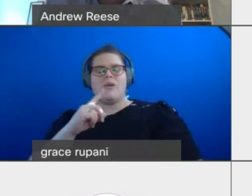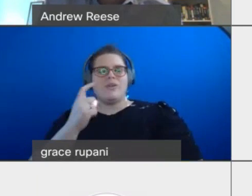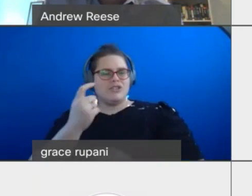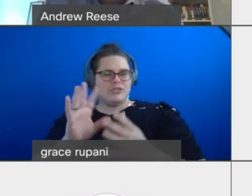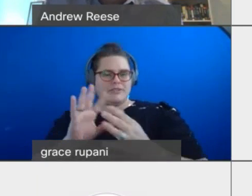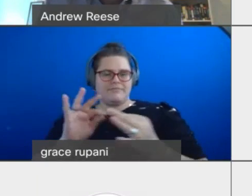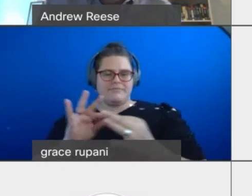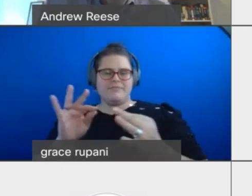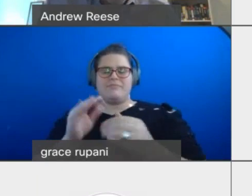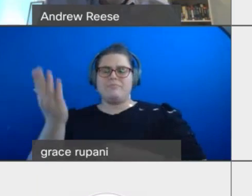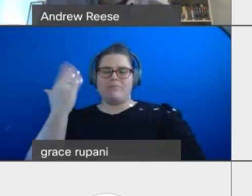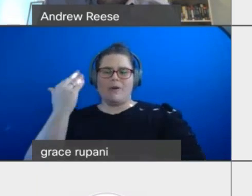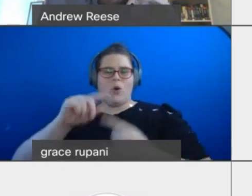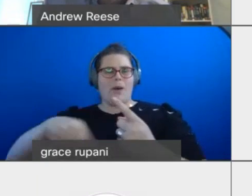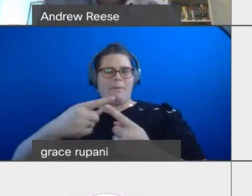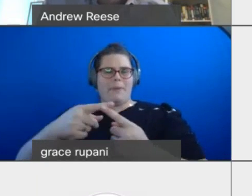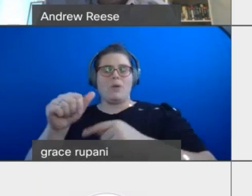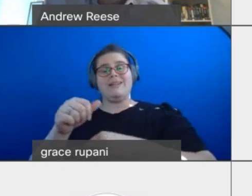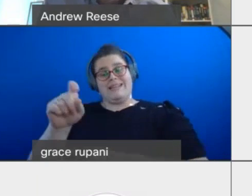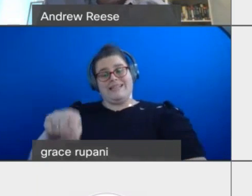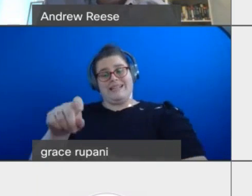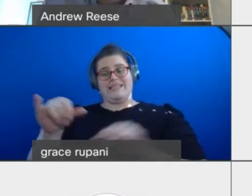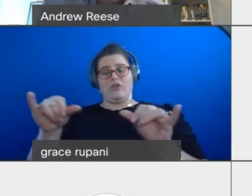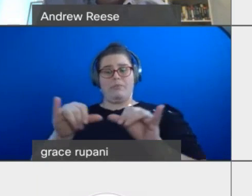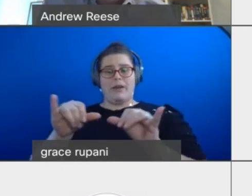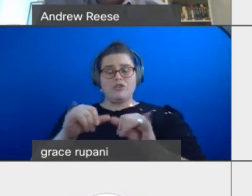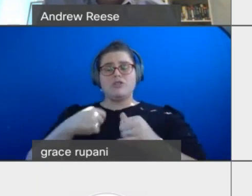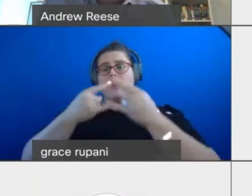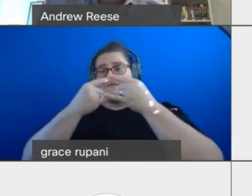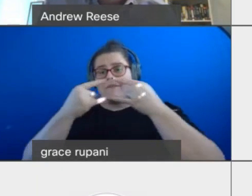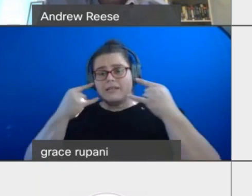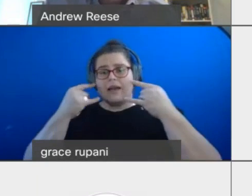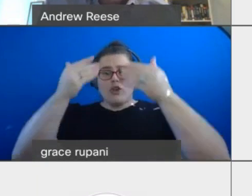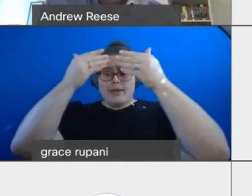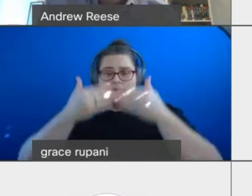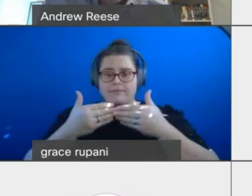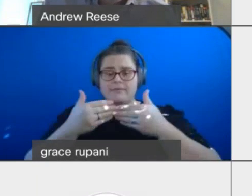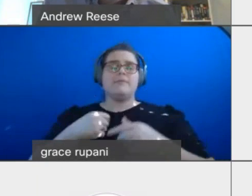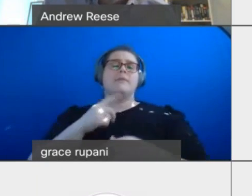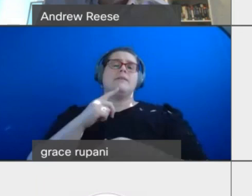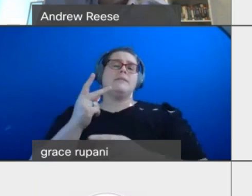practicing, the necessary measures about face coverings, keeping a distance from people,